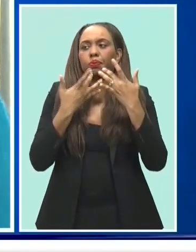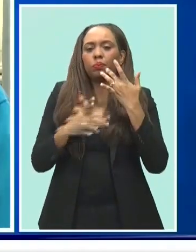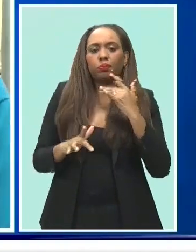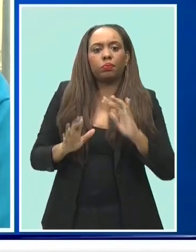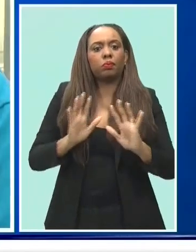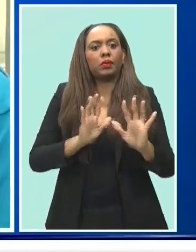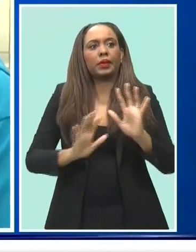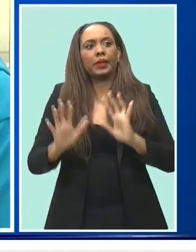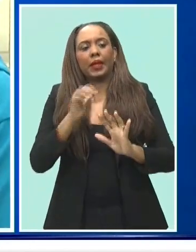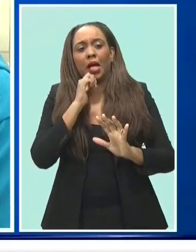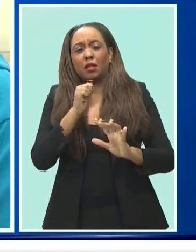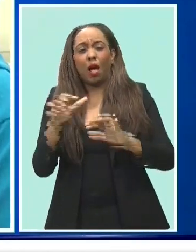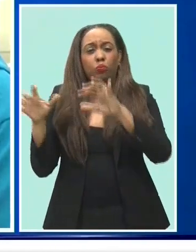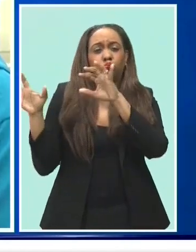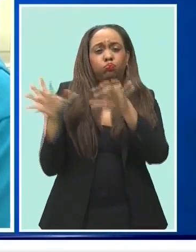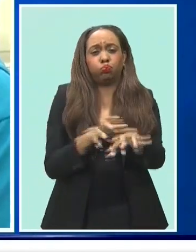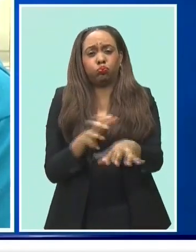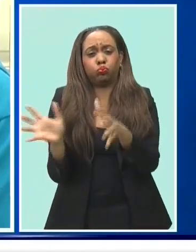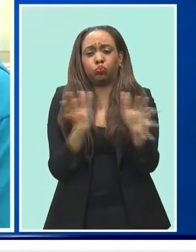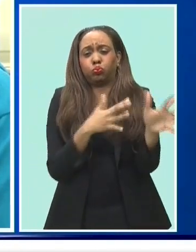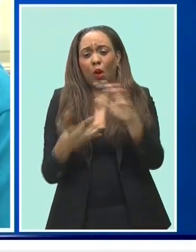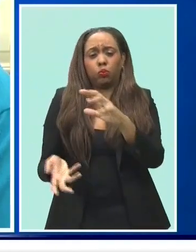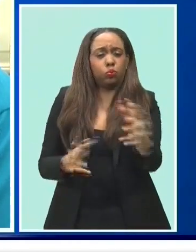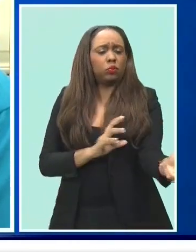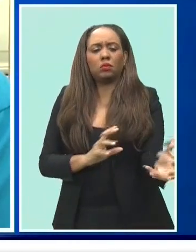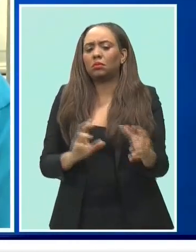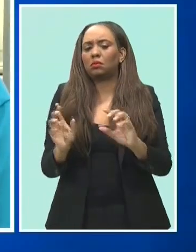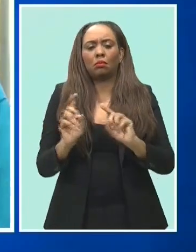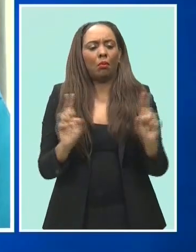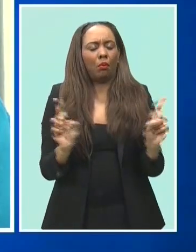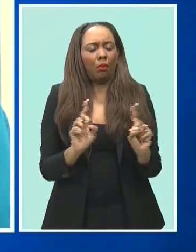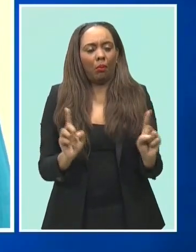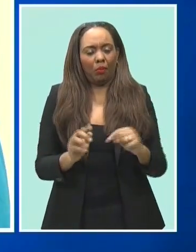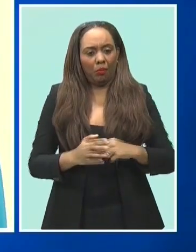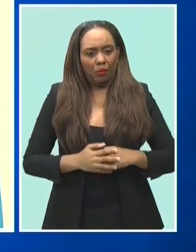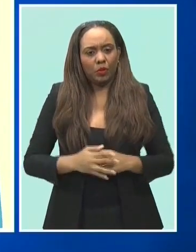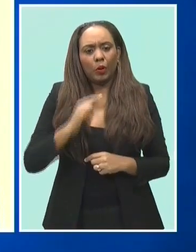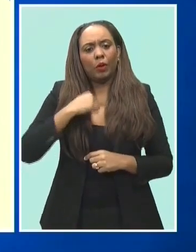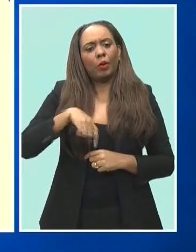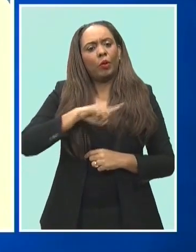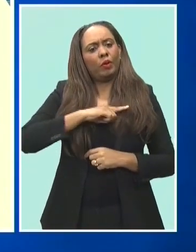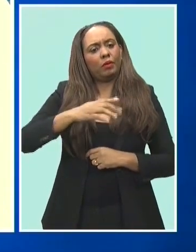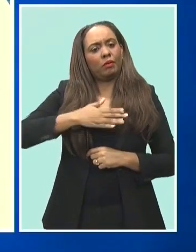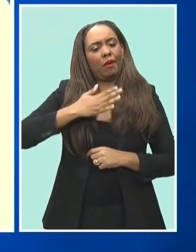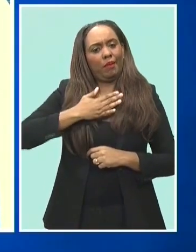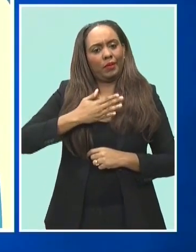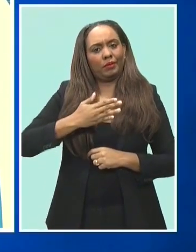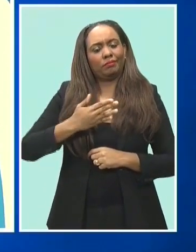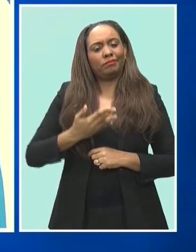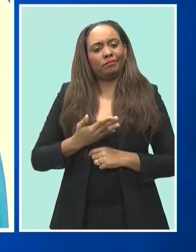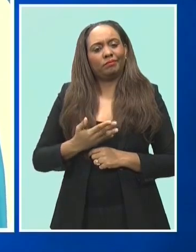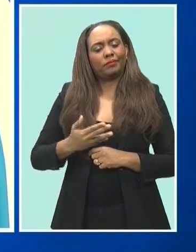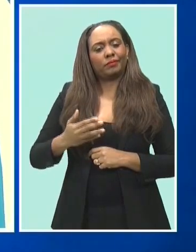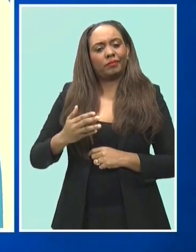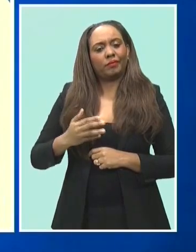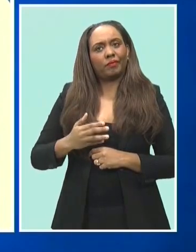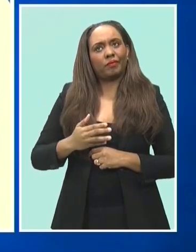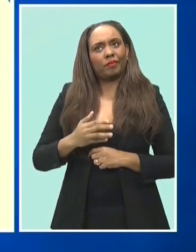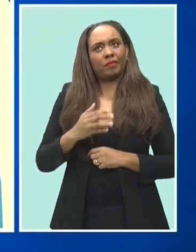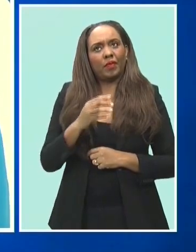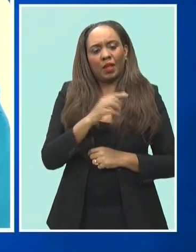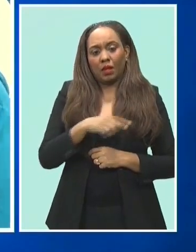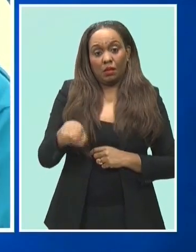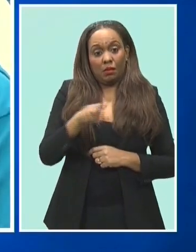the brunt of this tropical storm. So we are pleased to tell our customers that they will not